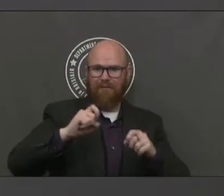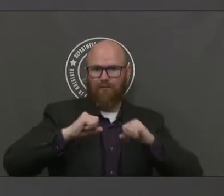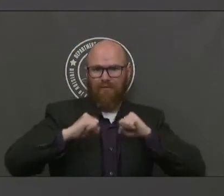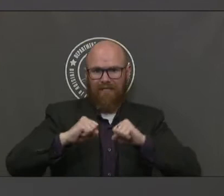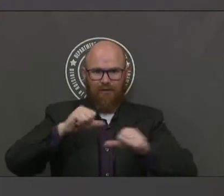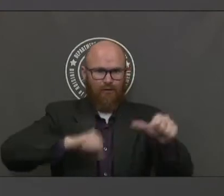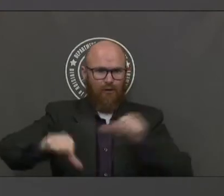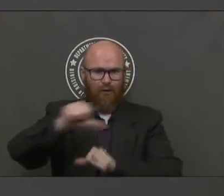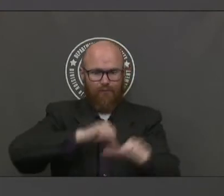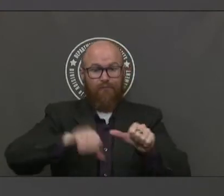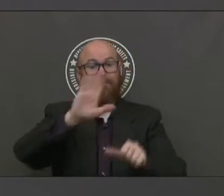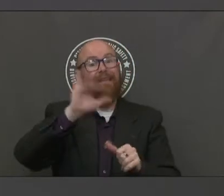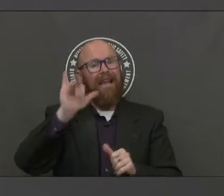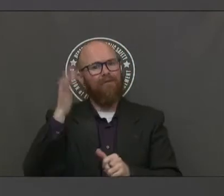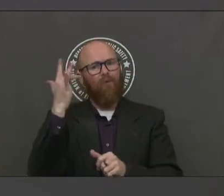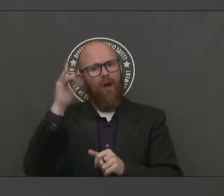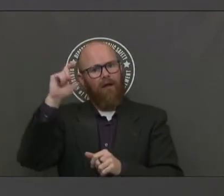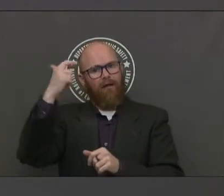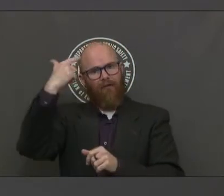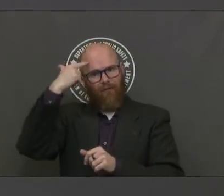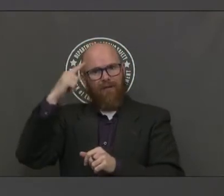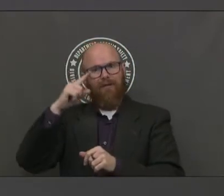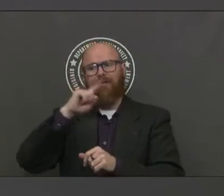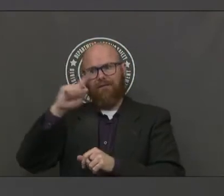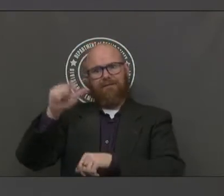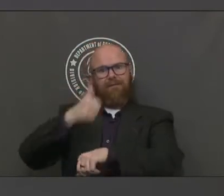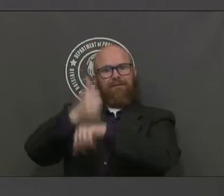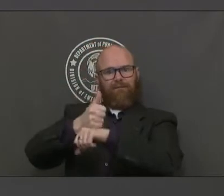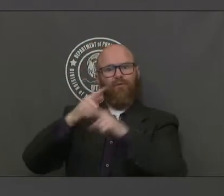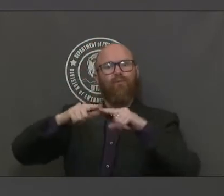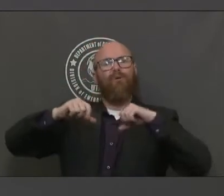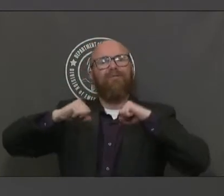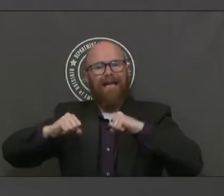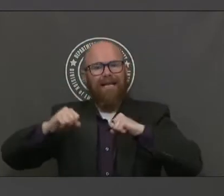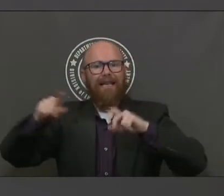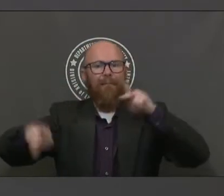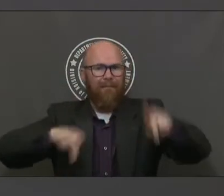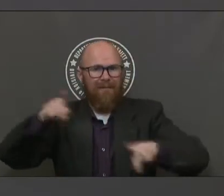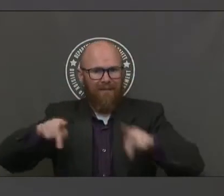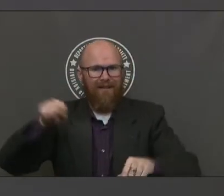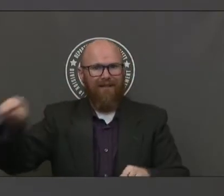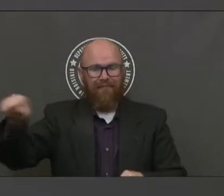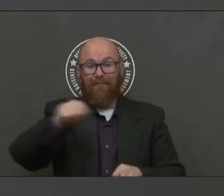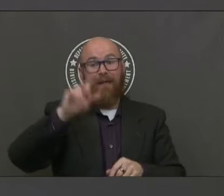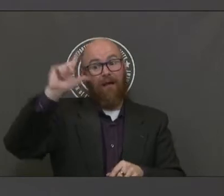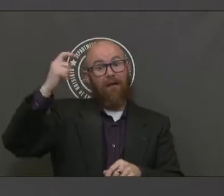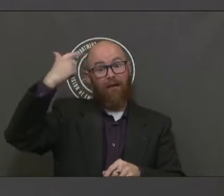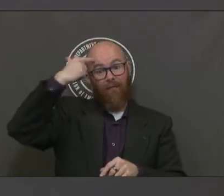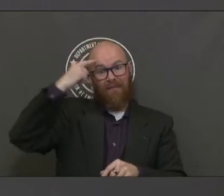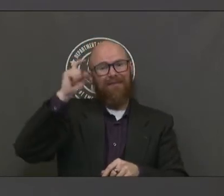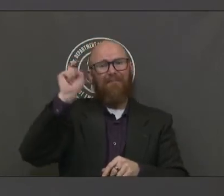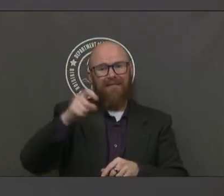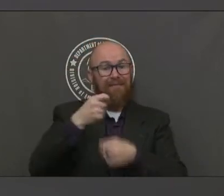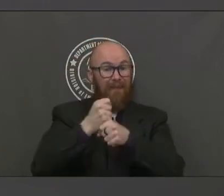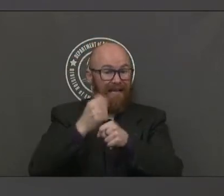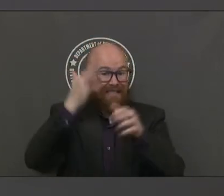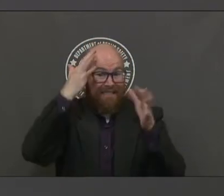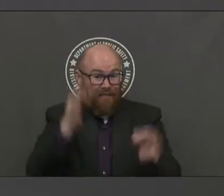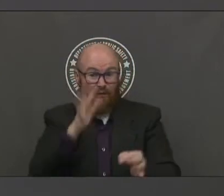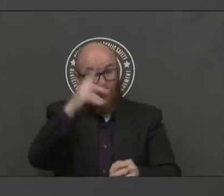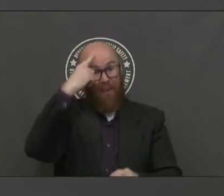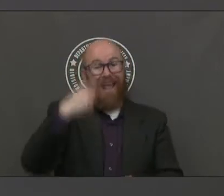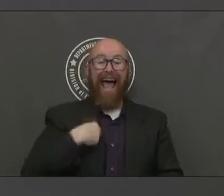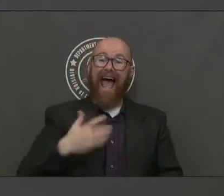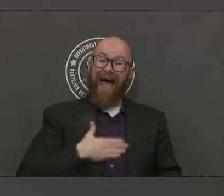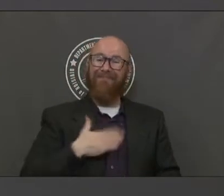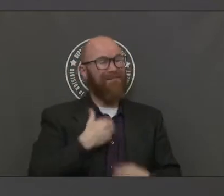governments exist. And this is one reason that governments exist. And so governments have to make decisions, and we hated every one of those